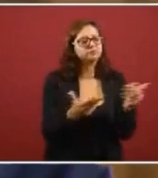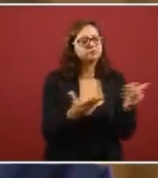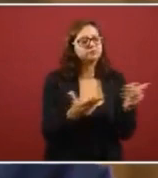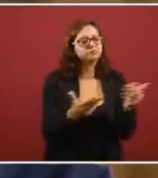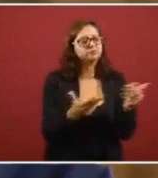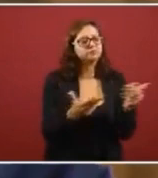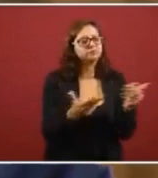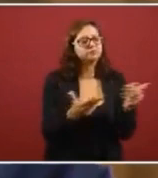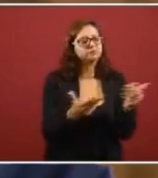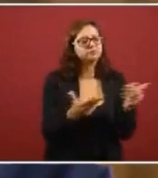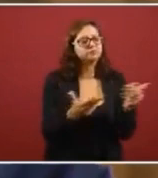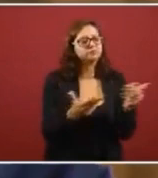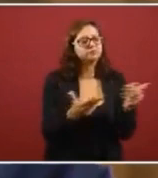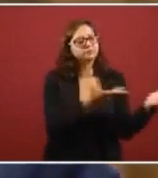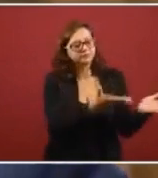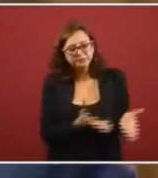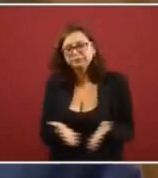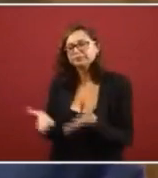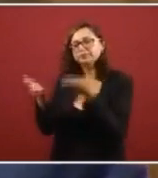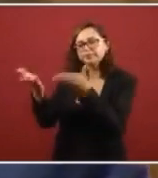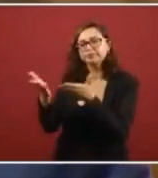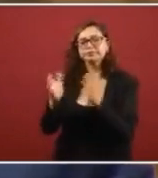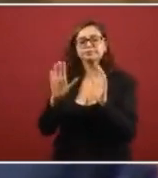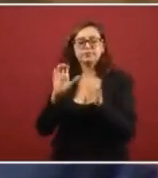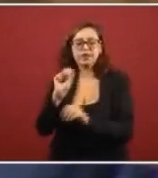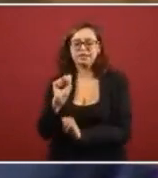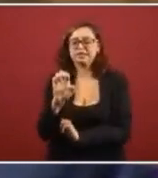passed on to integrate